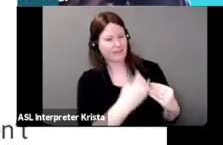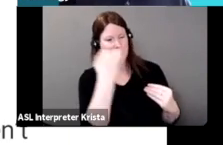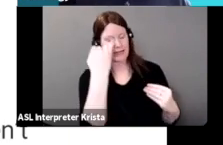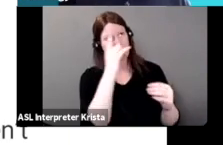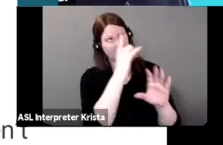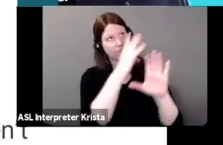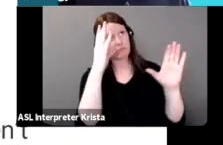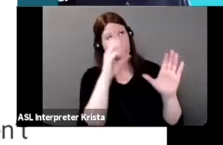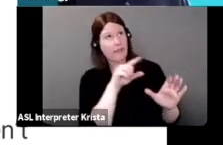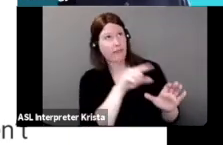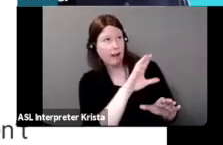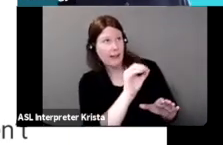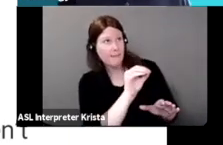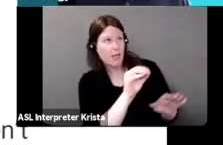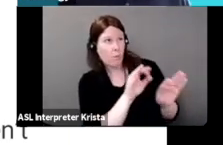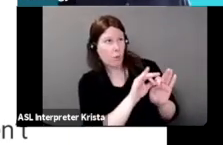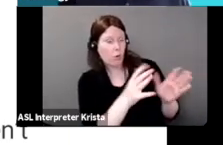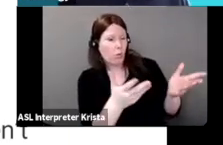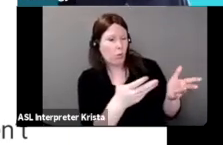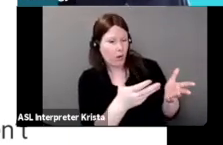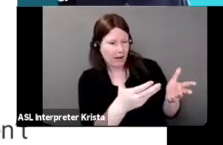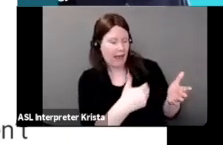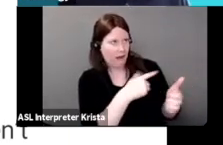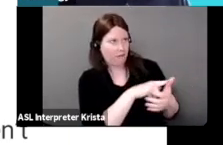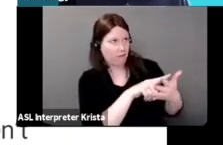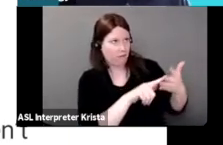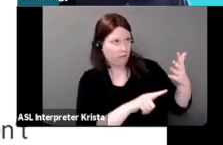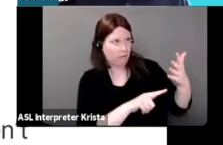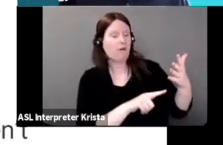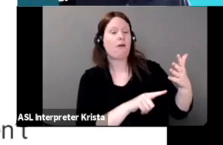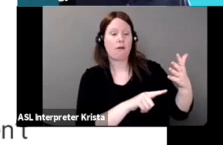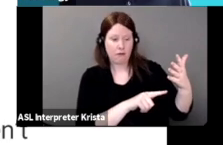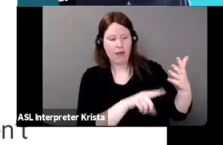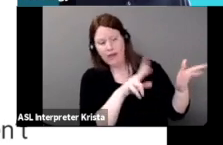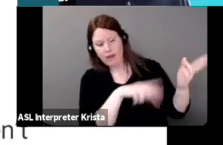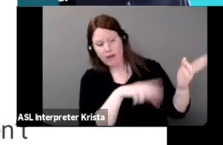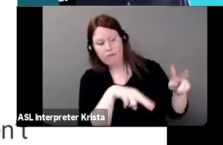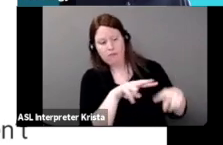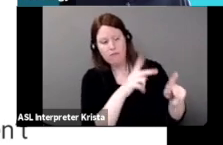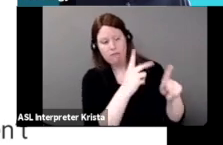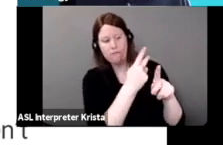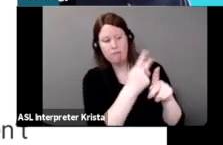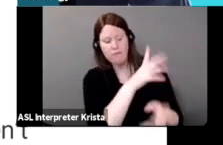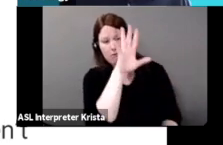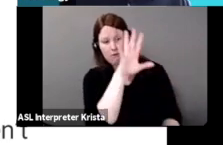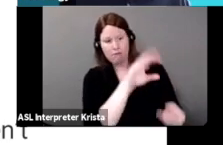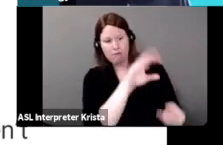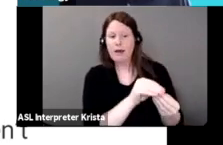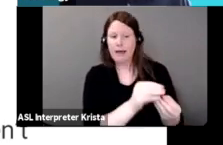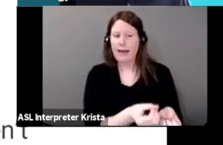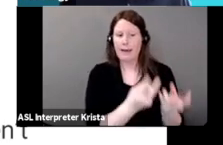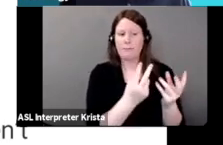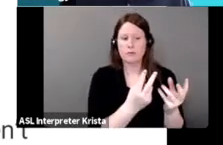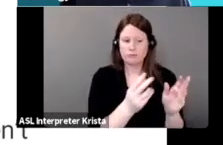then the valuation of your patents and trademarks and copyrights would very much play a role in